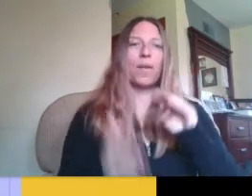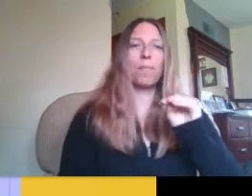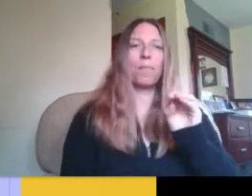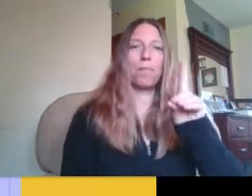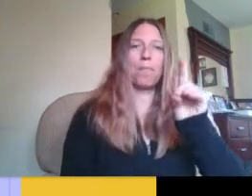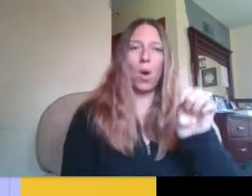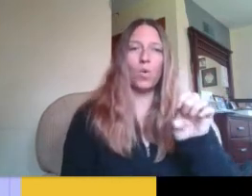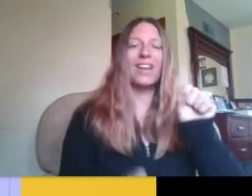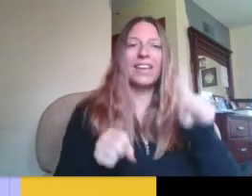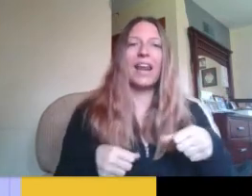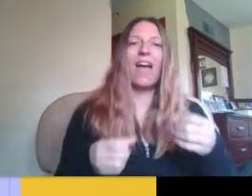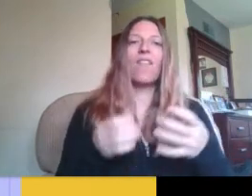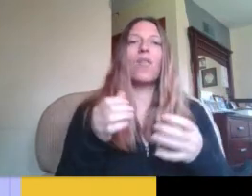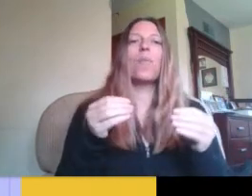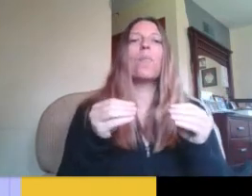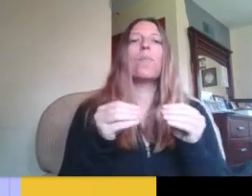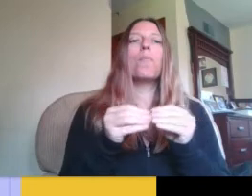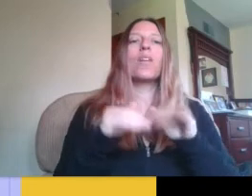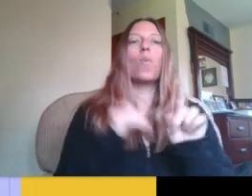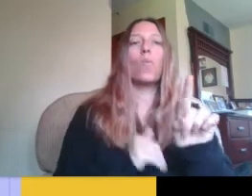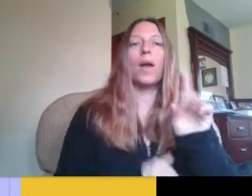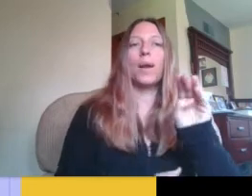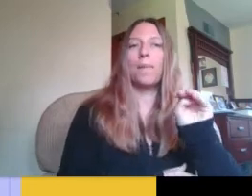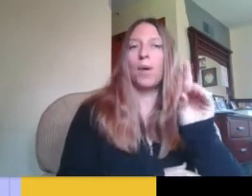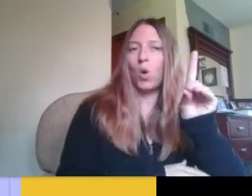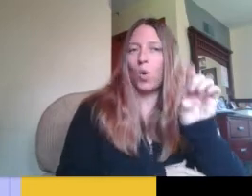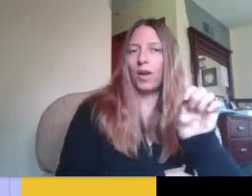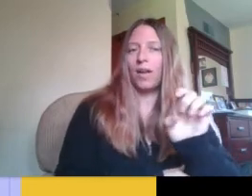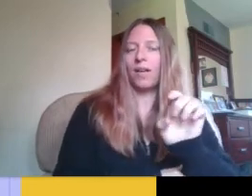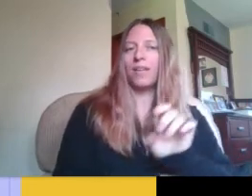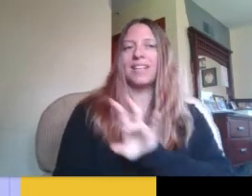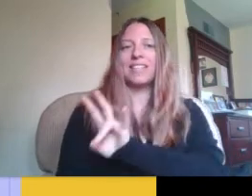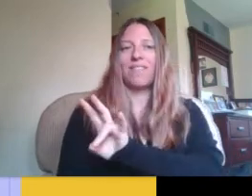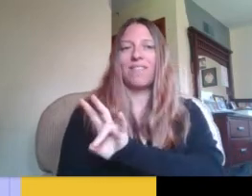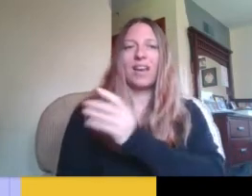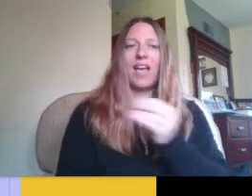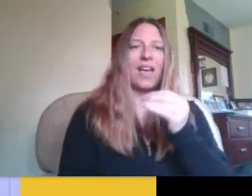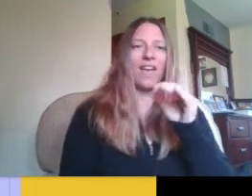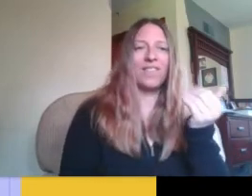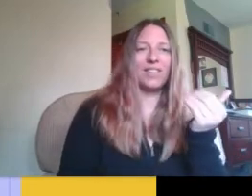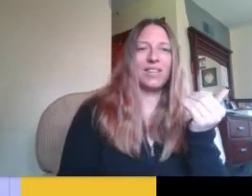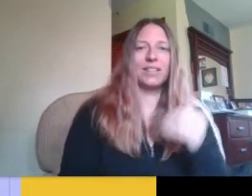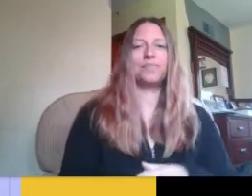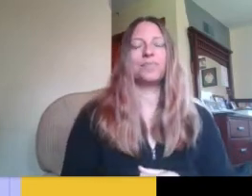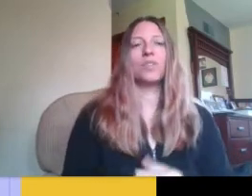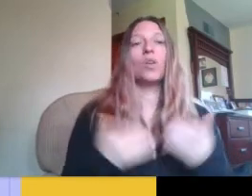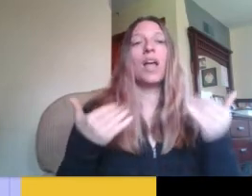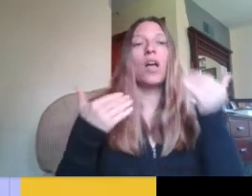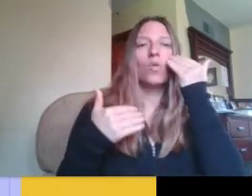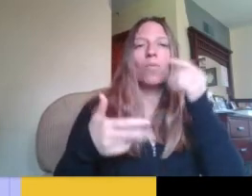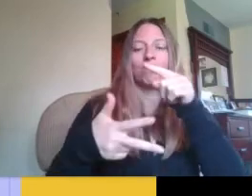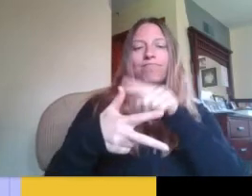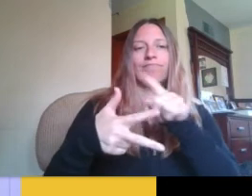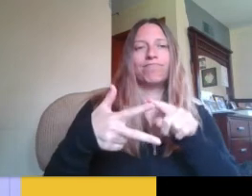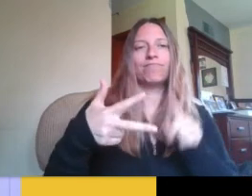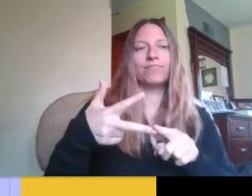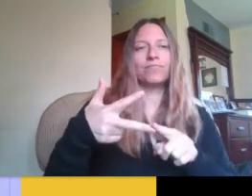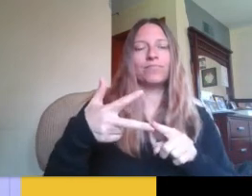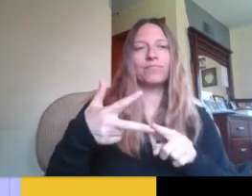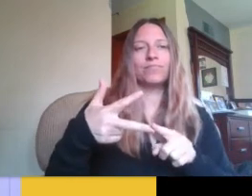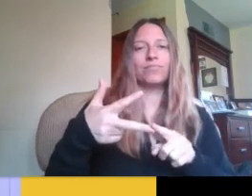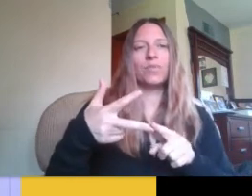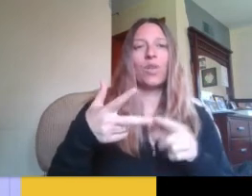2 modes, 7 and 15. Okay, so now that you know what the mean, median, and mode of a data set are, let's put all